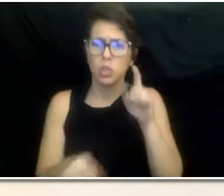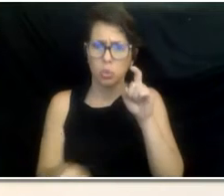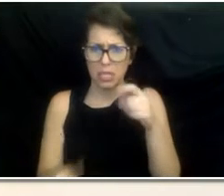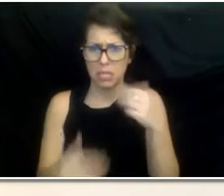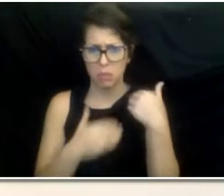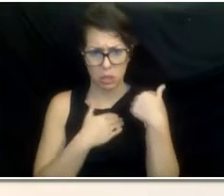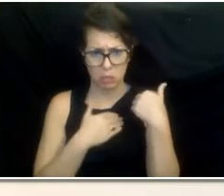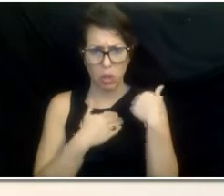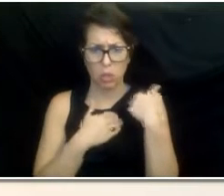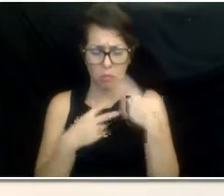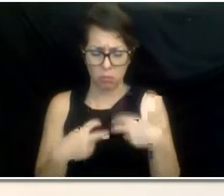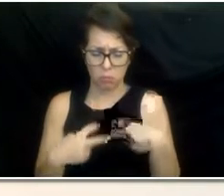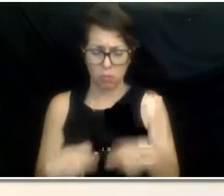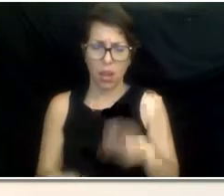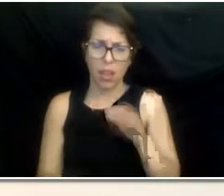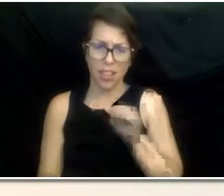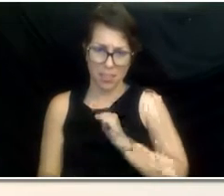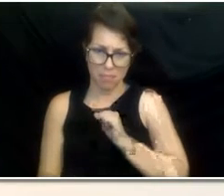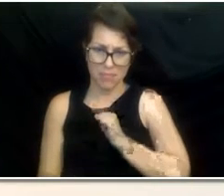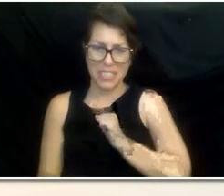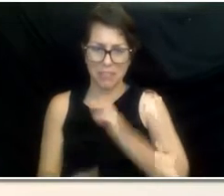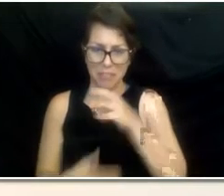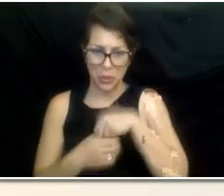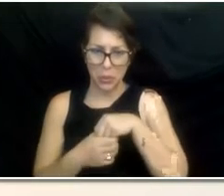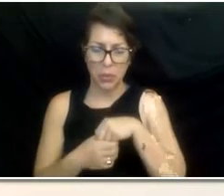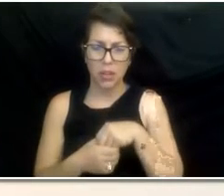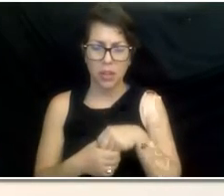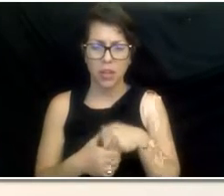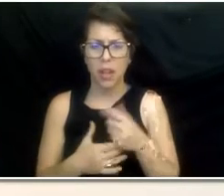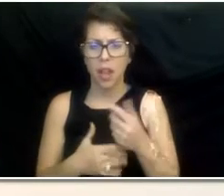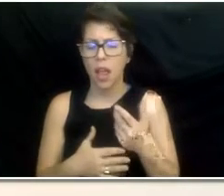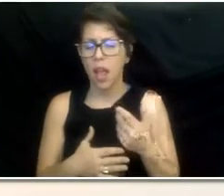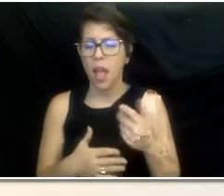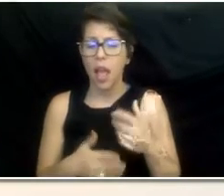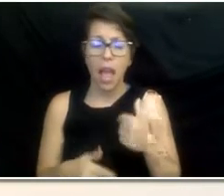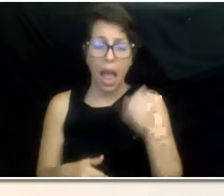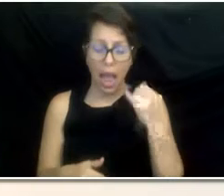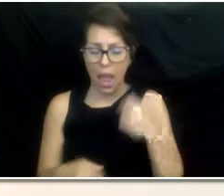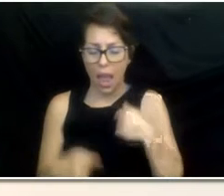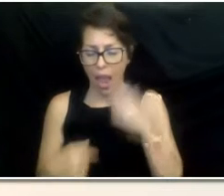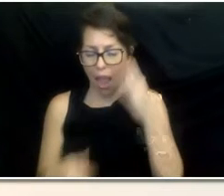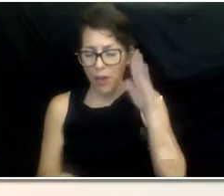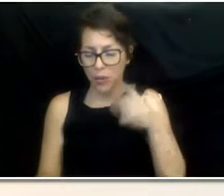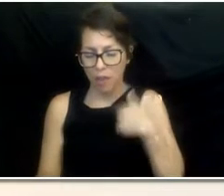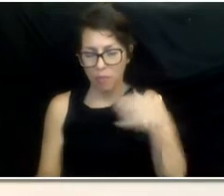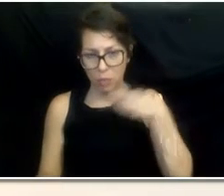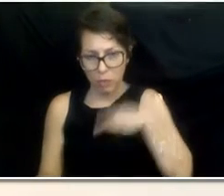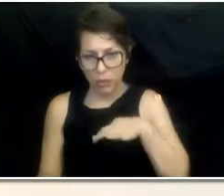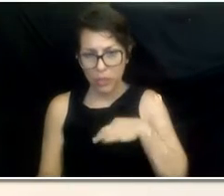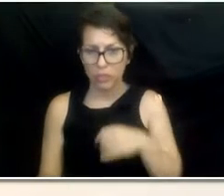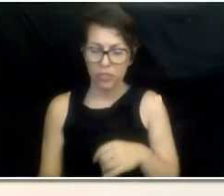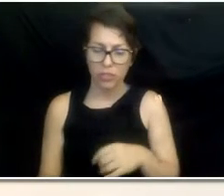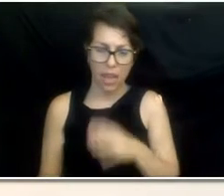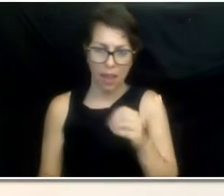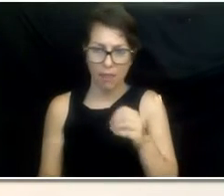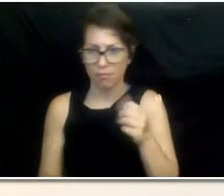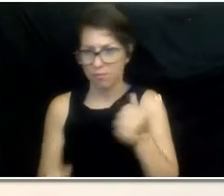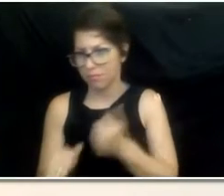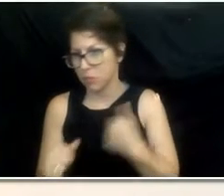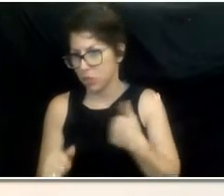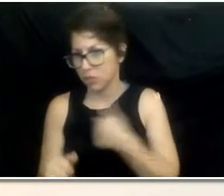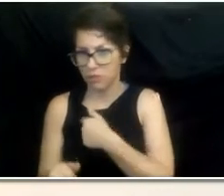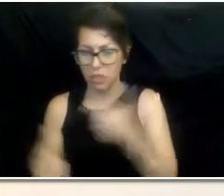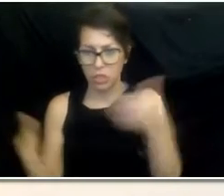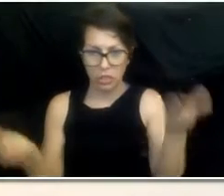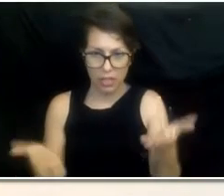womankind womankind for 38 years Formerly Known at as the New York Asian women Center has helped countless Asian